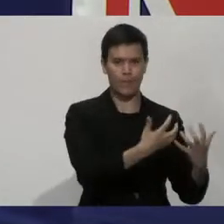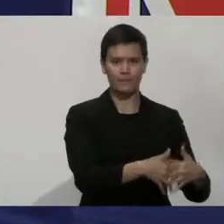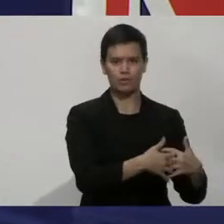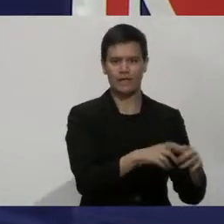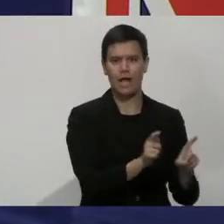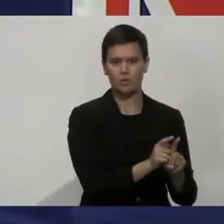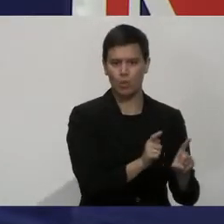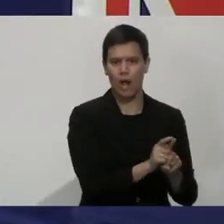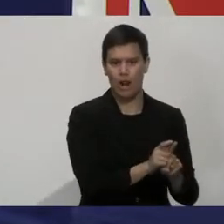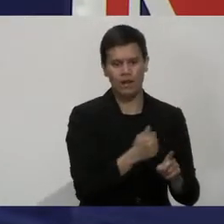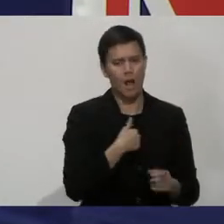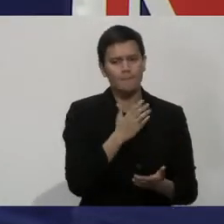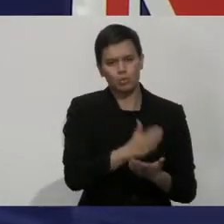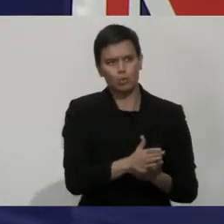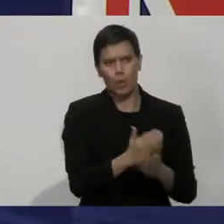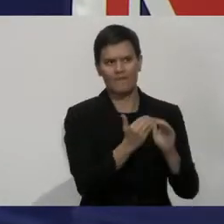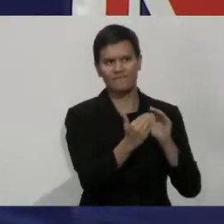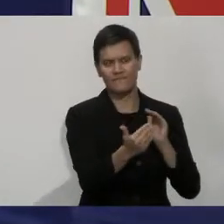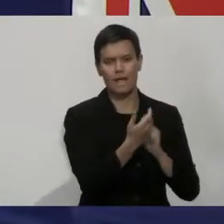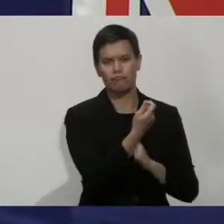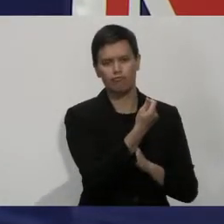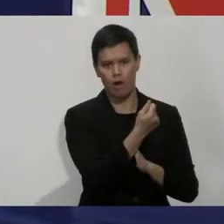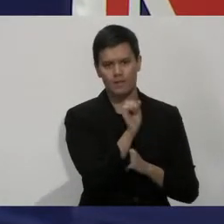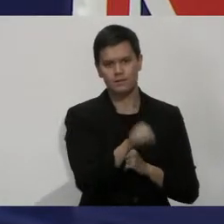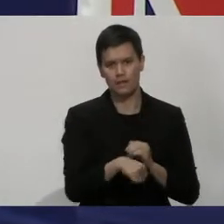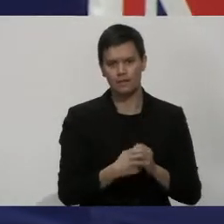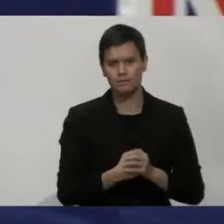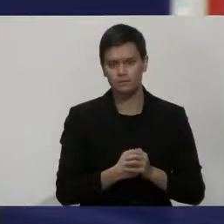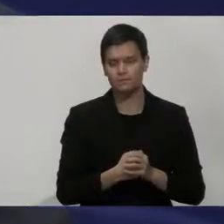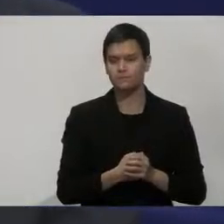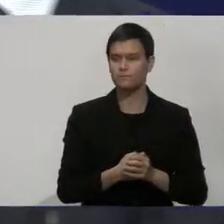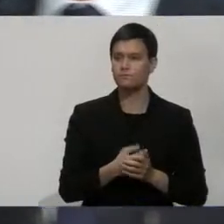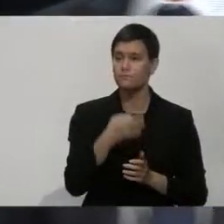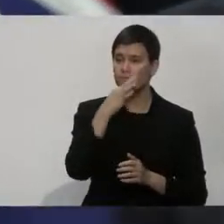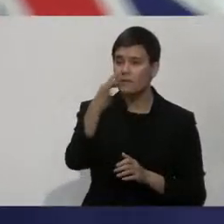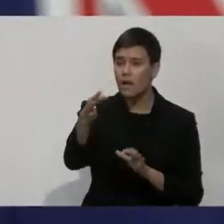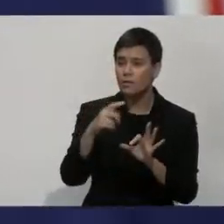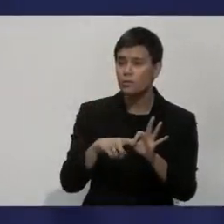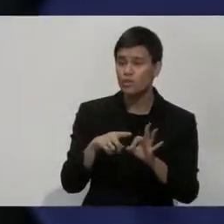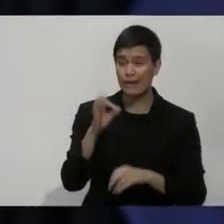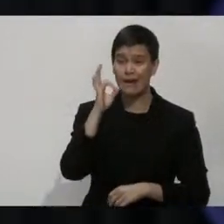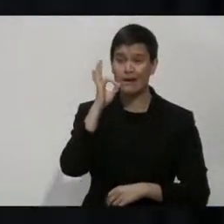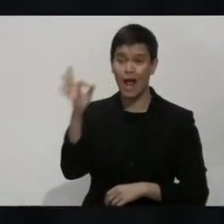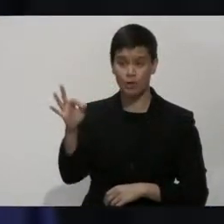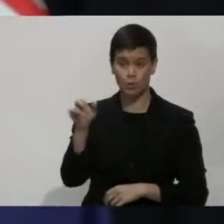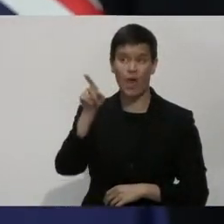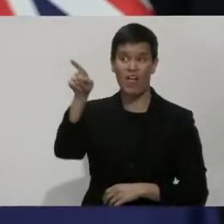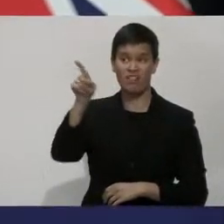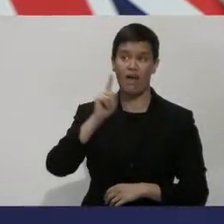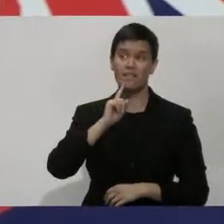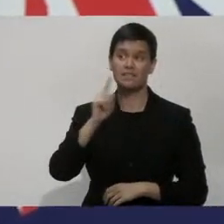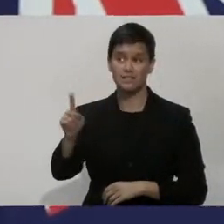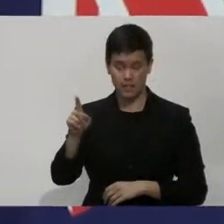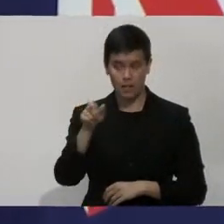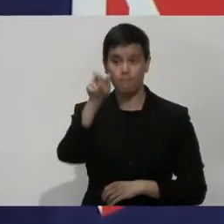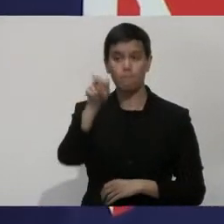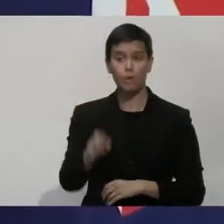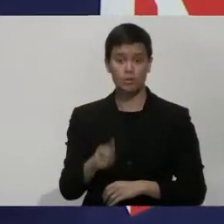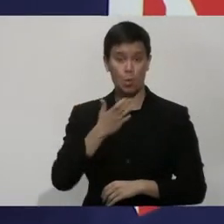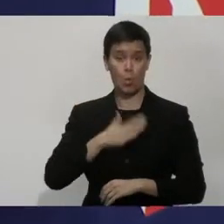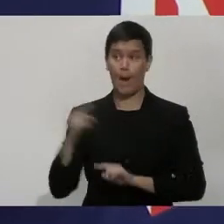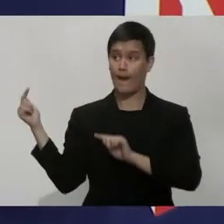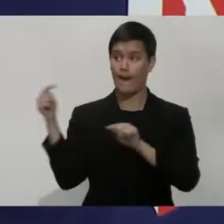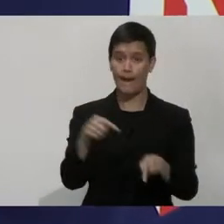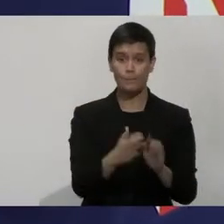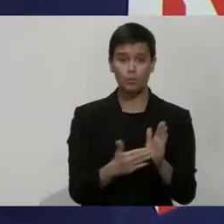here. Yep. So what do you make of National proposing that everyone coming into New Zealand would have to be tested for COVID-19